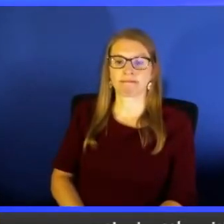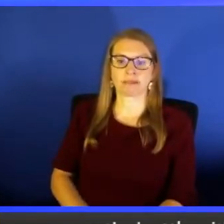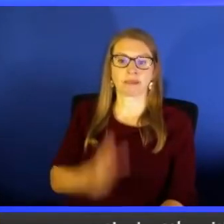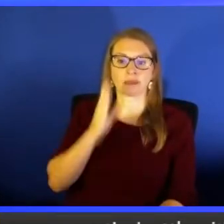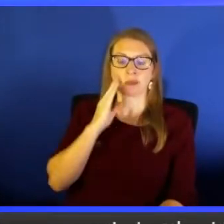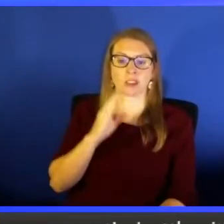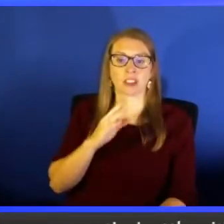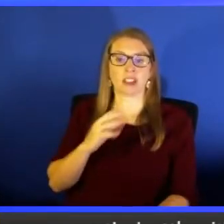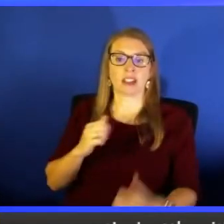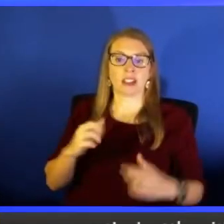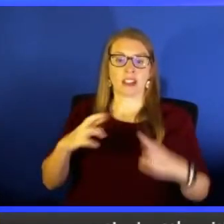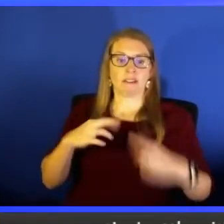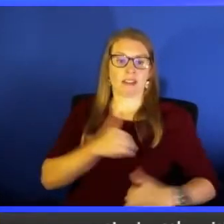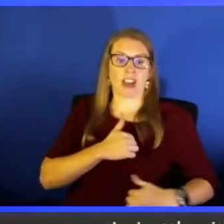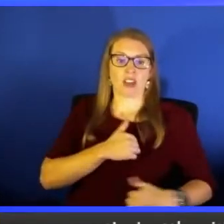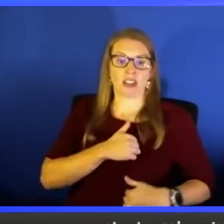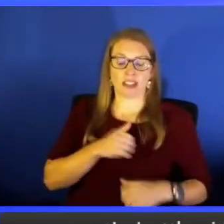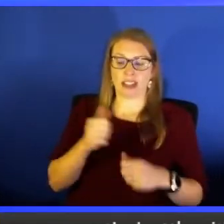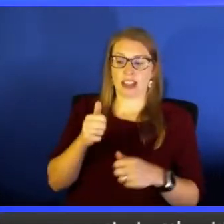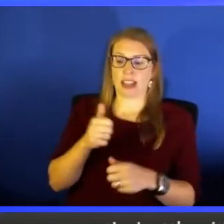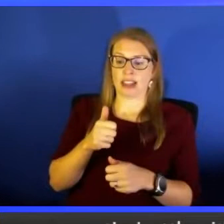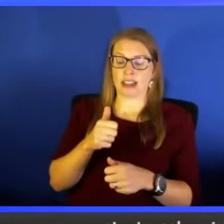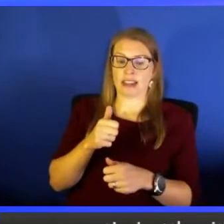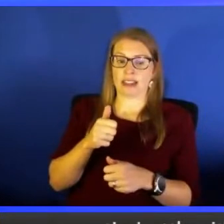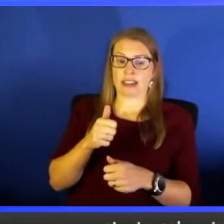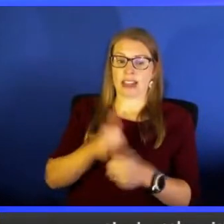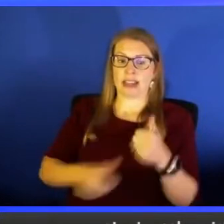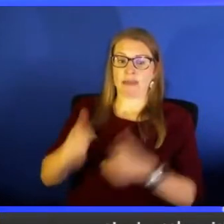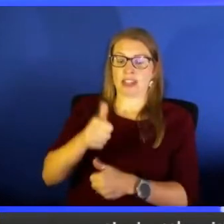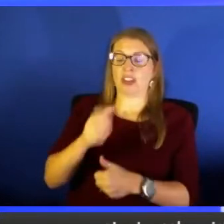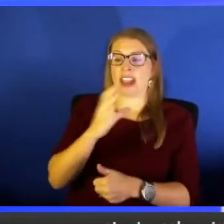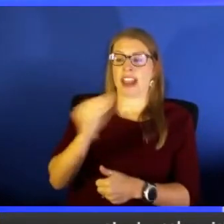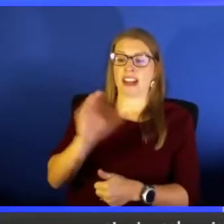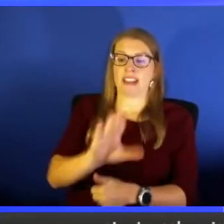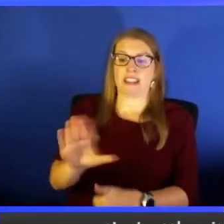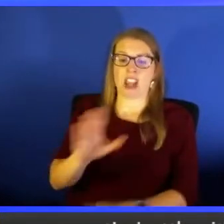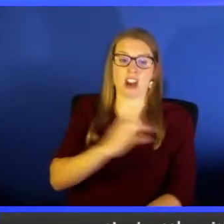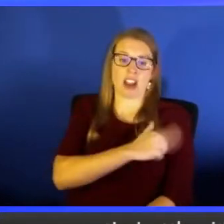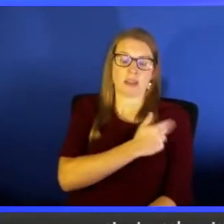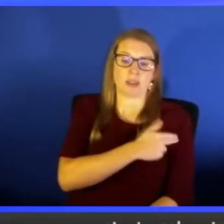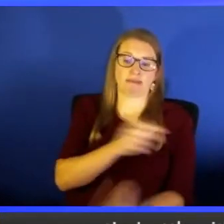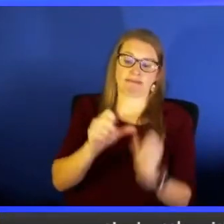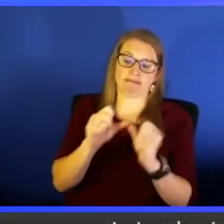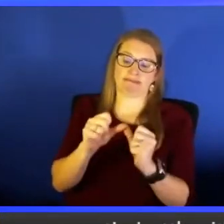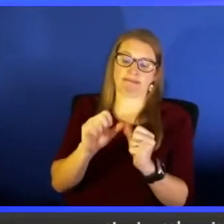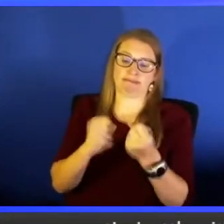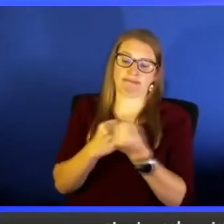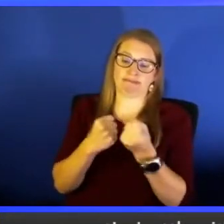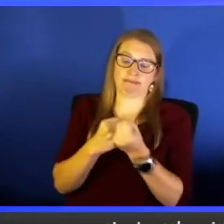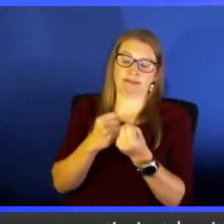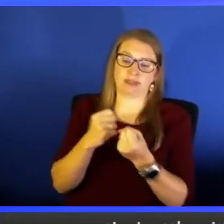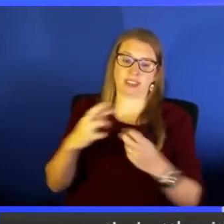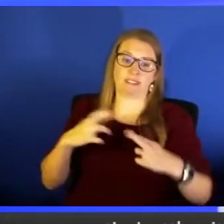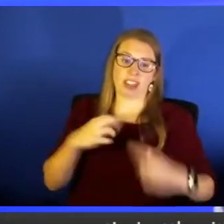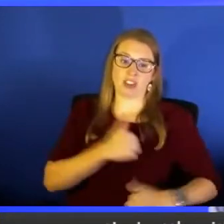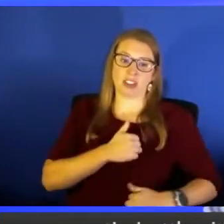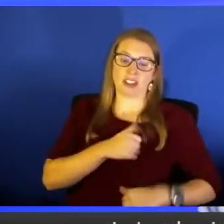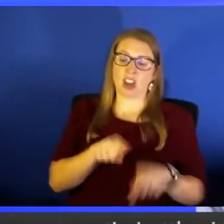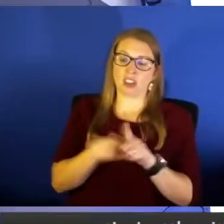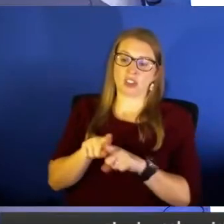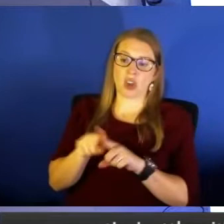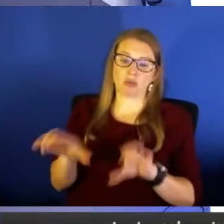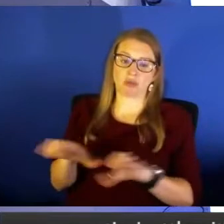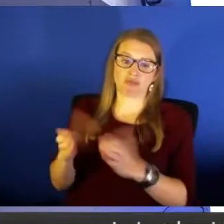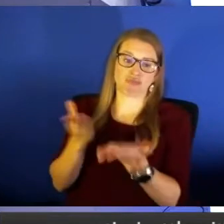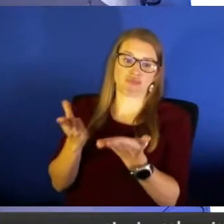hospitals do a very good job of that. So just continue to give support to our veterans and those people that serve to help protect our country.